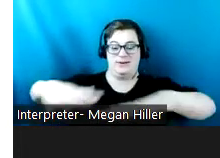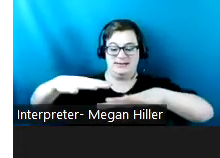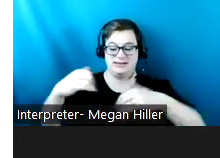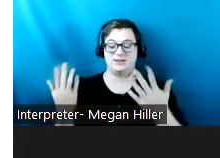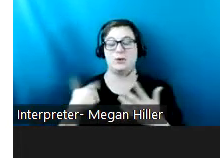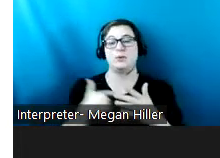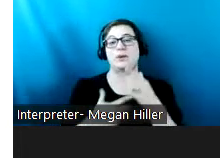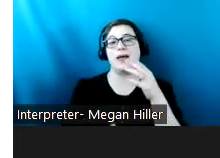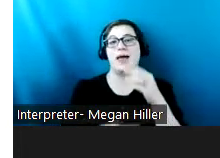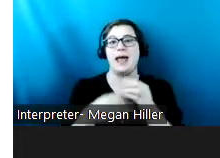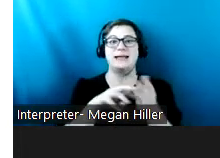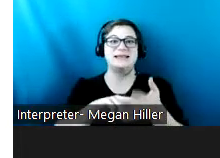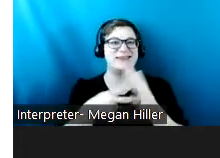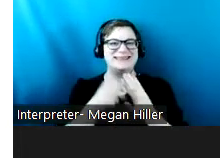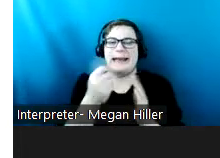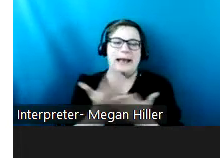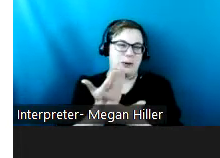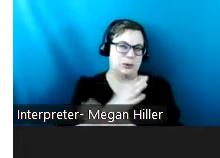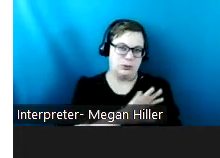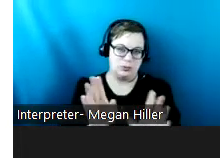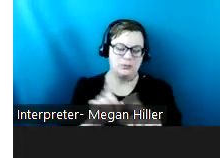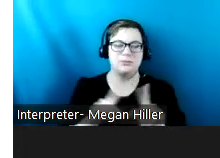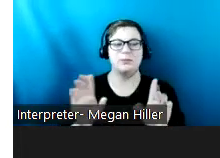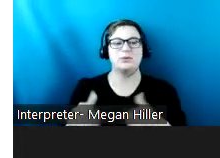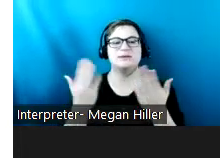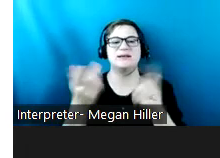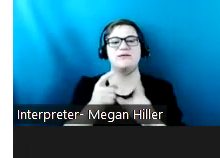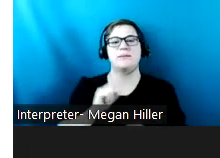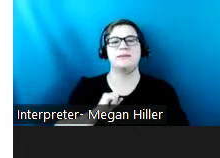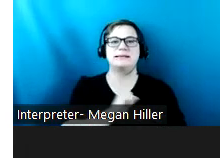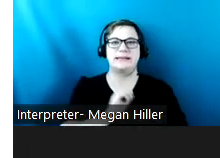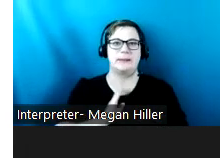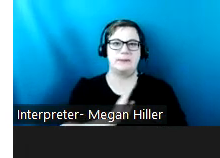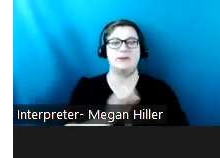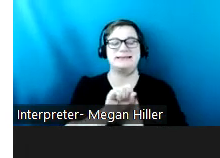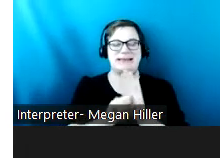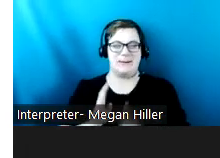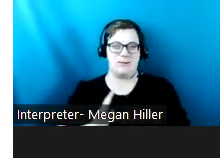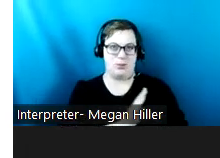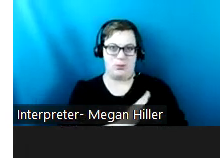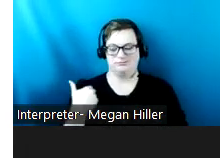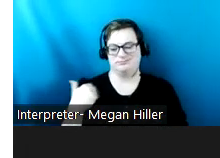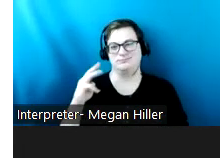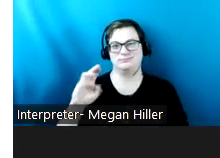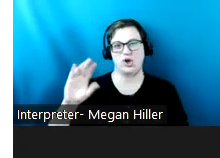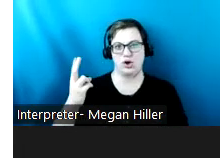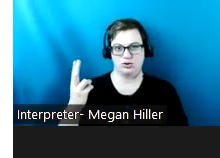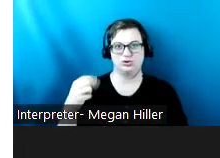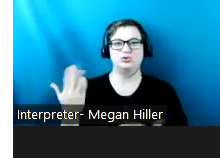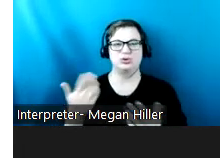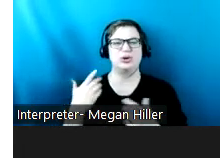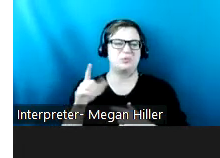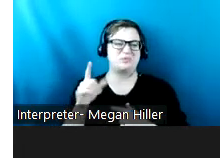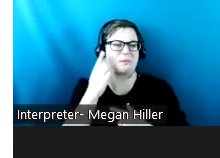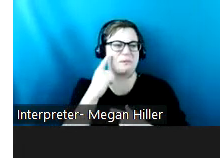and this isn't new. This was presented at State Board in March. So this is probably familiar to